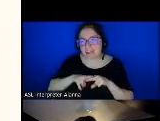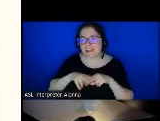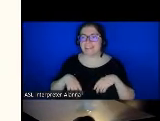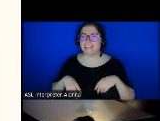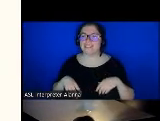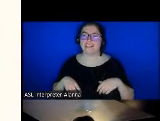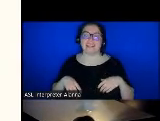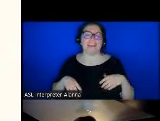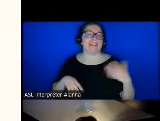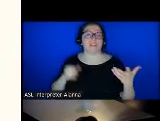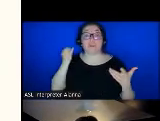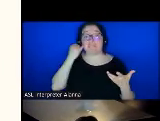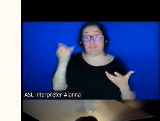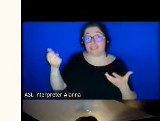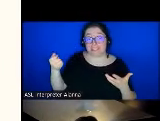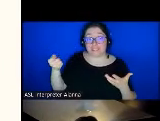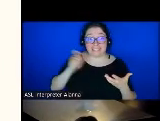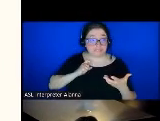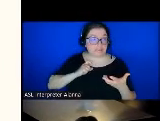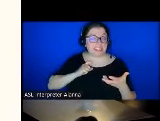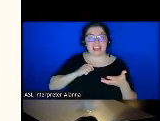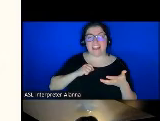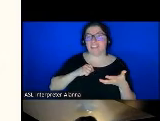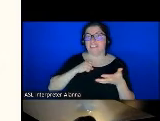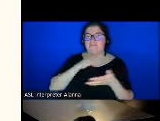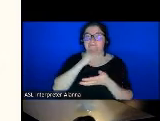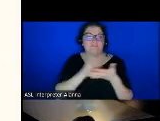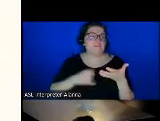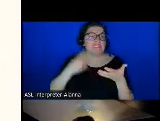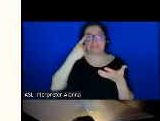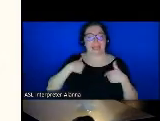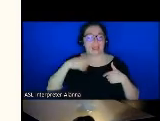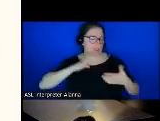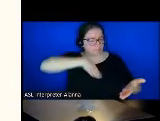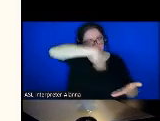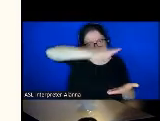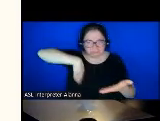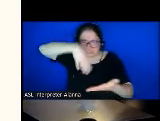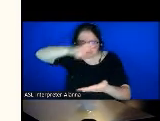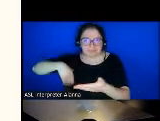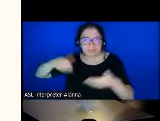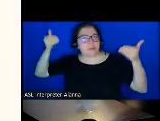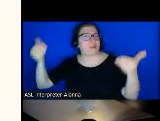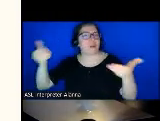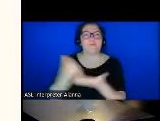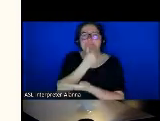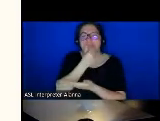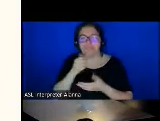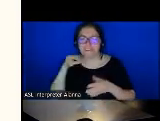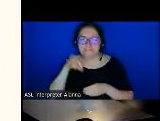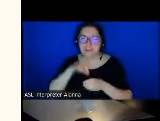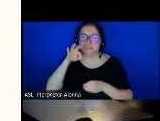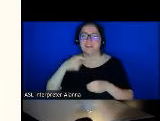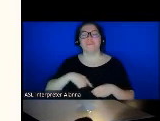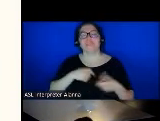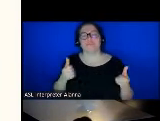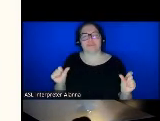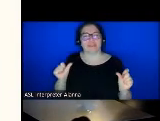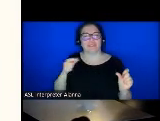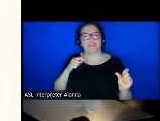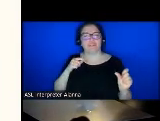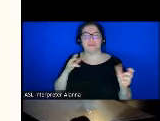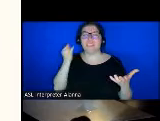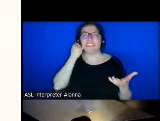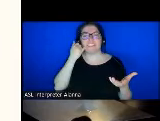can of spray paint and i will be out there like painting the sidewalks telling you to go vote um we try to take advantage of opportunities